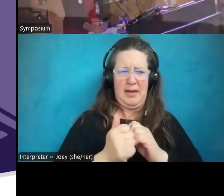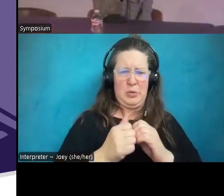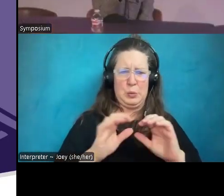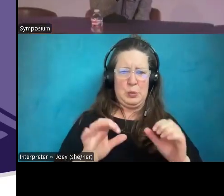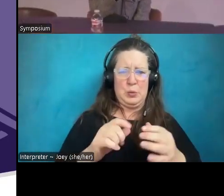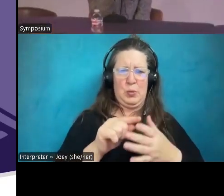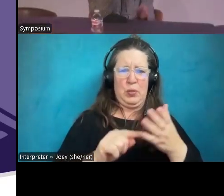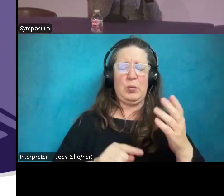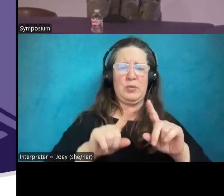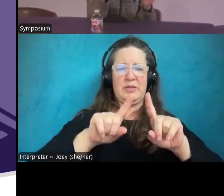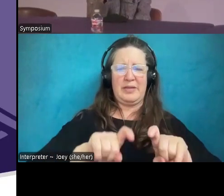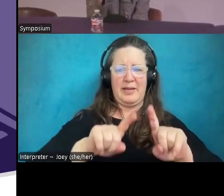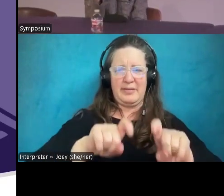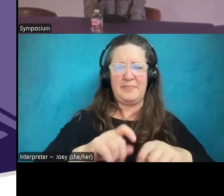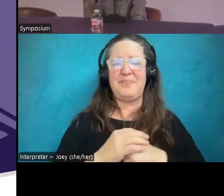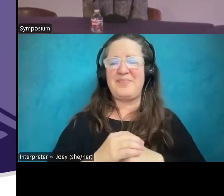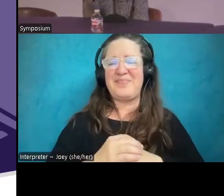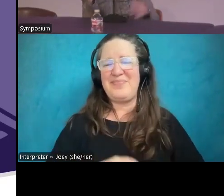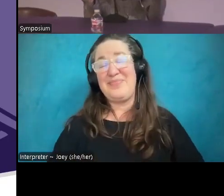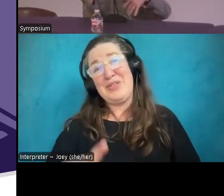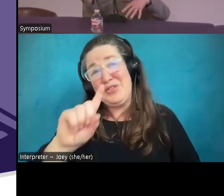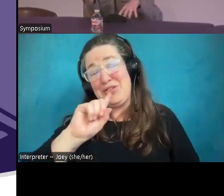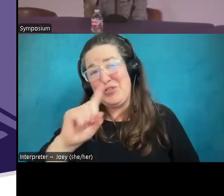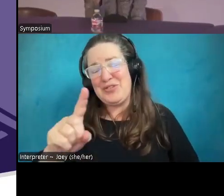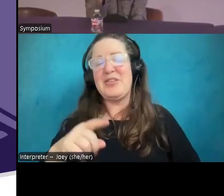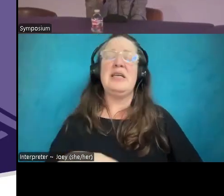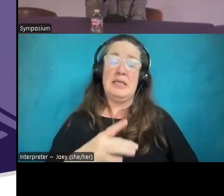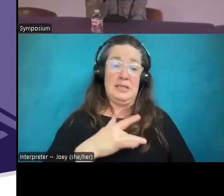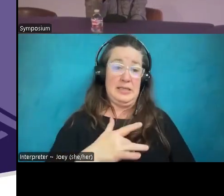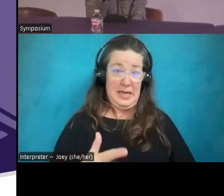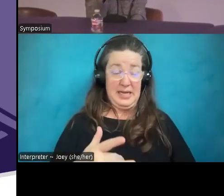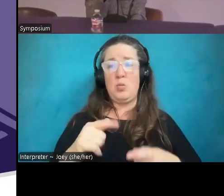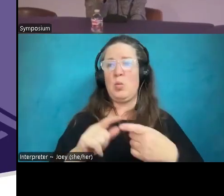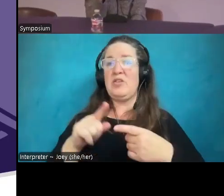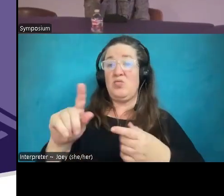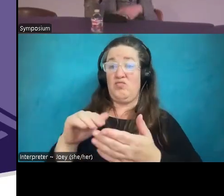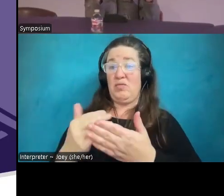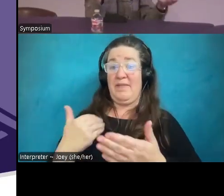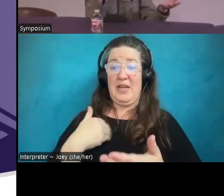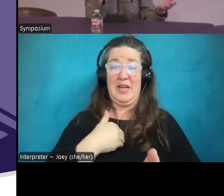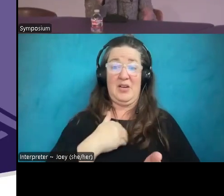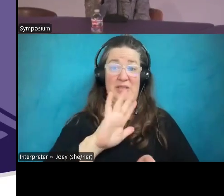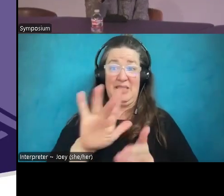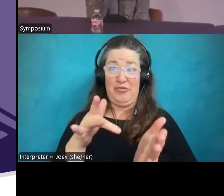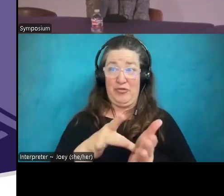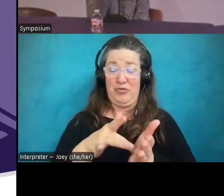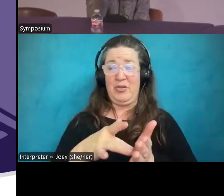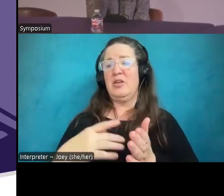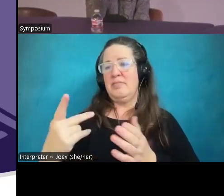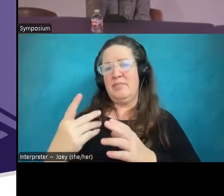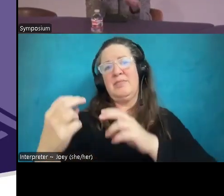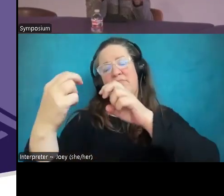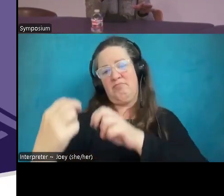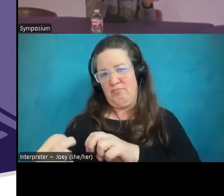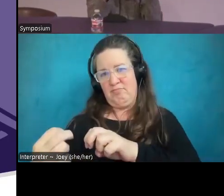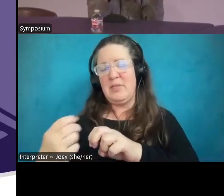Absolutely. So sort of a typical day would be that you arrive to our center, and the first thing I do is meet with you and just learn more